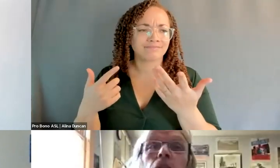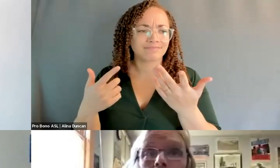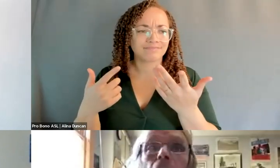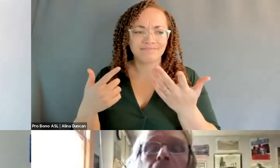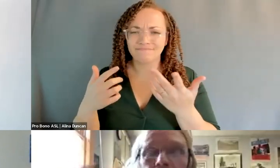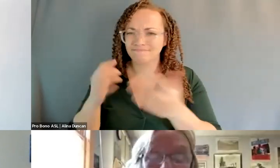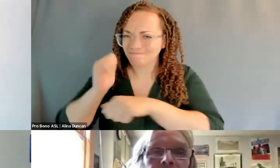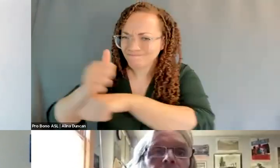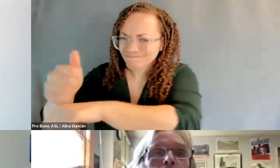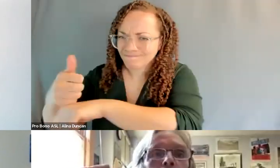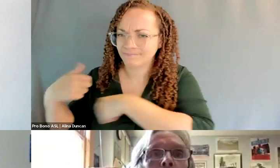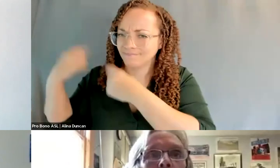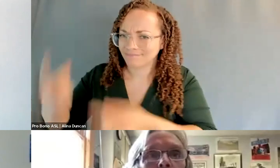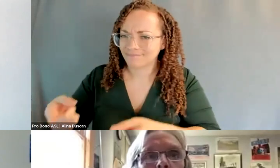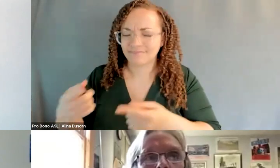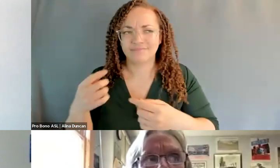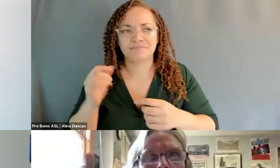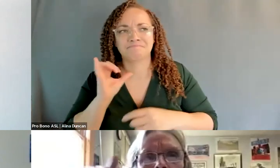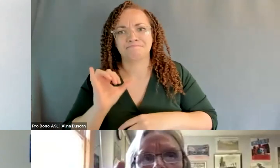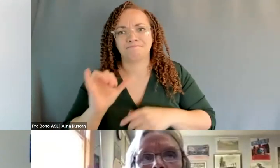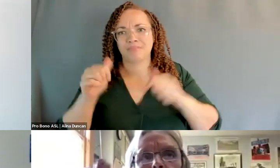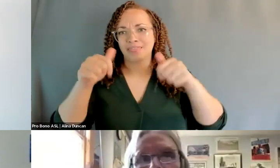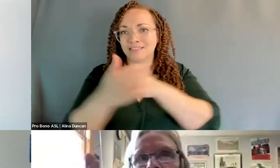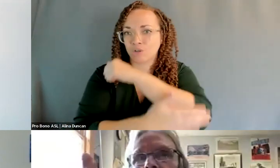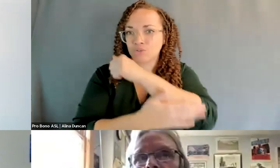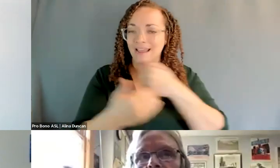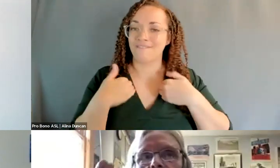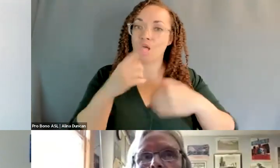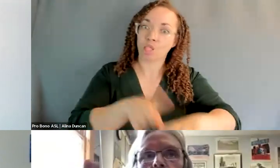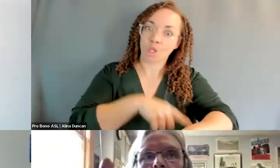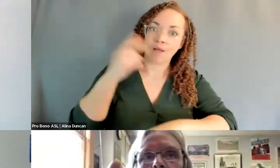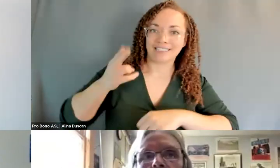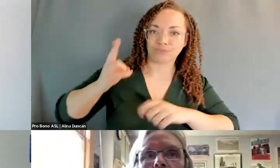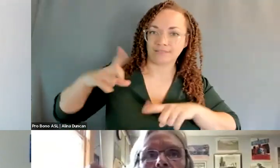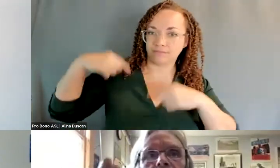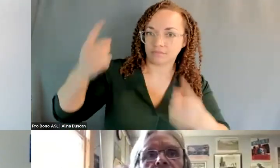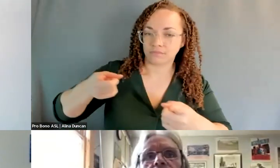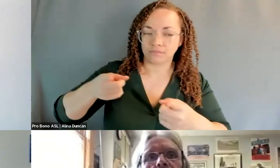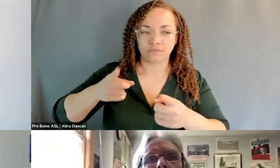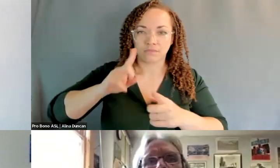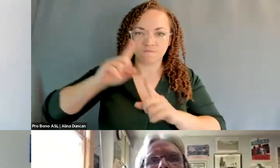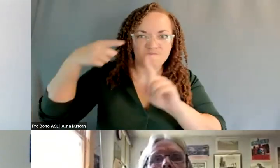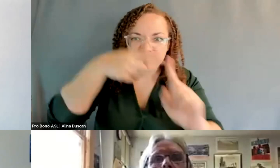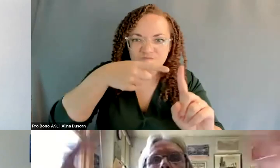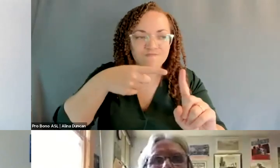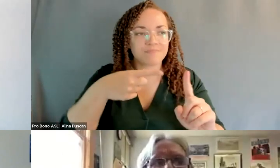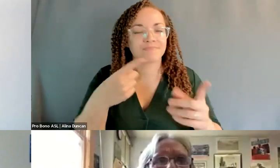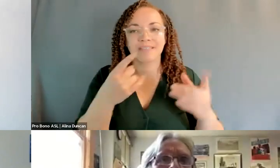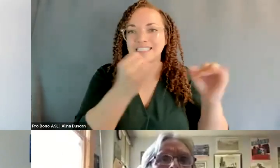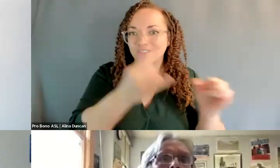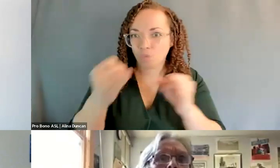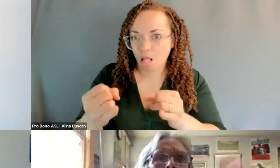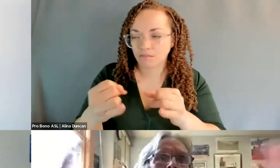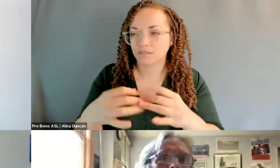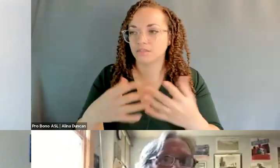has a long history of targeting specific individuals with laws that theoretically